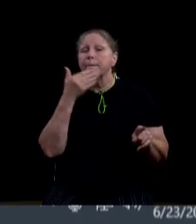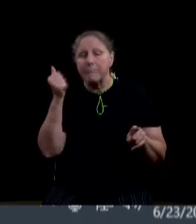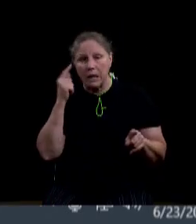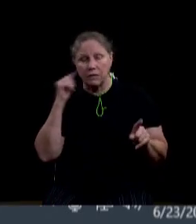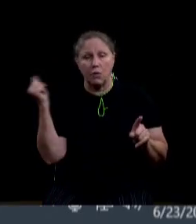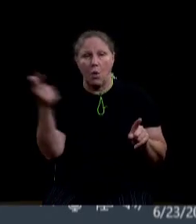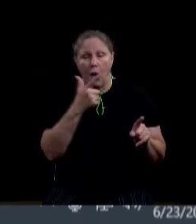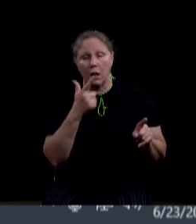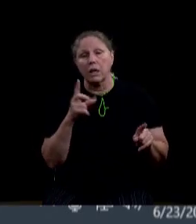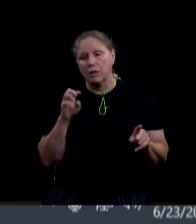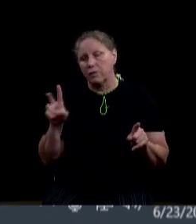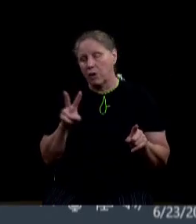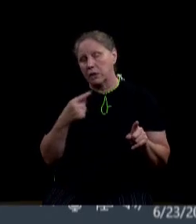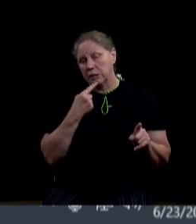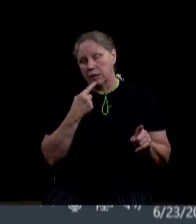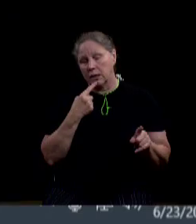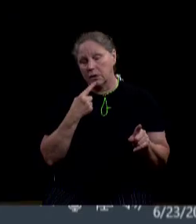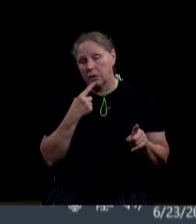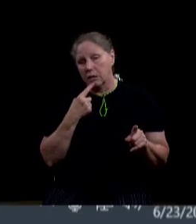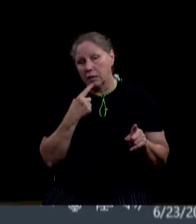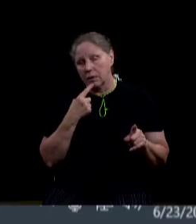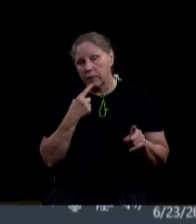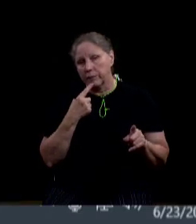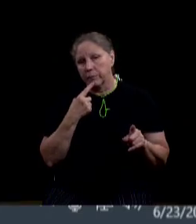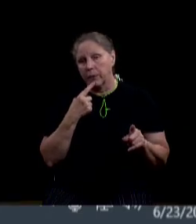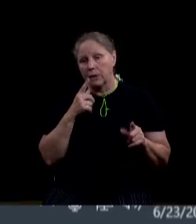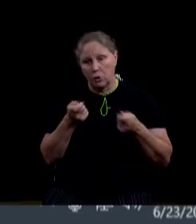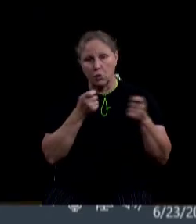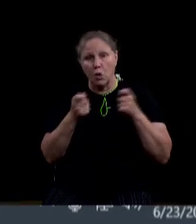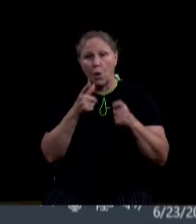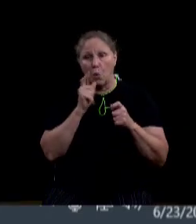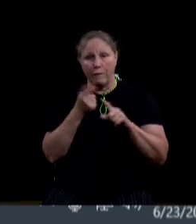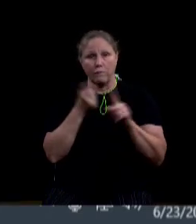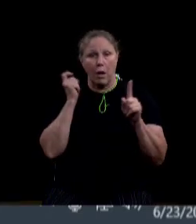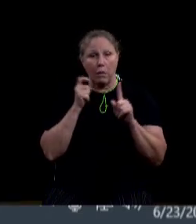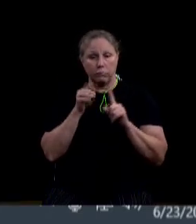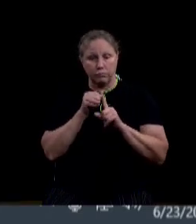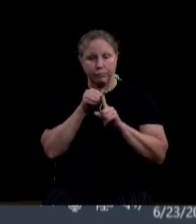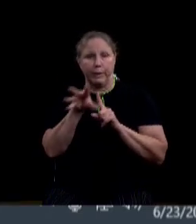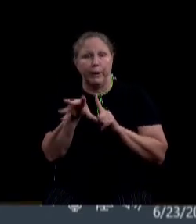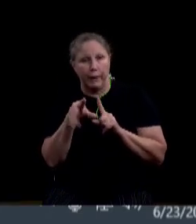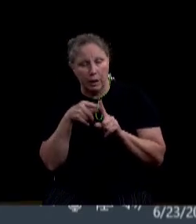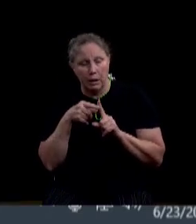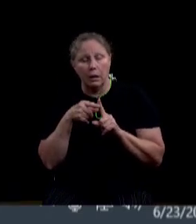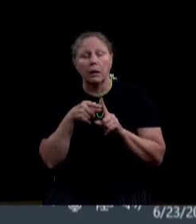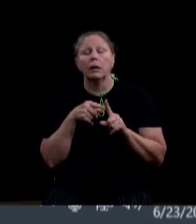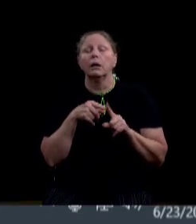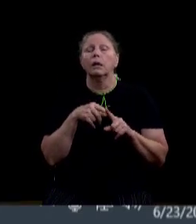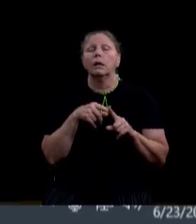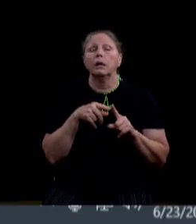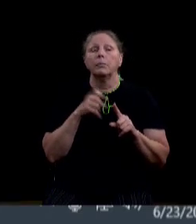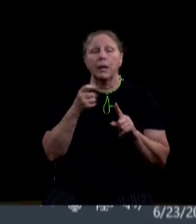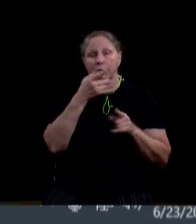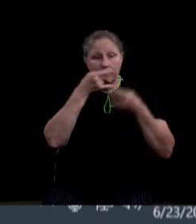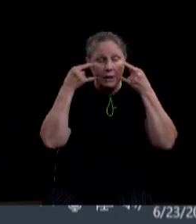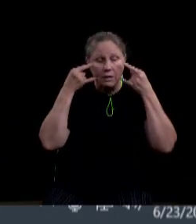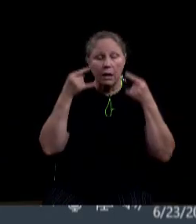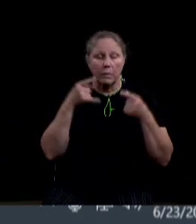source control, which, I don't want to wear face coverings, but that source control, I'm at least preventing my